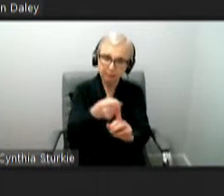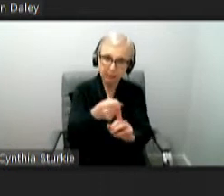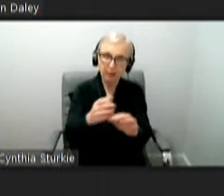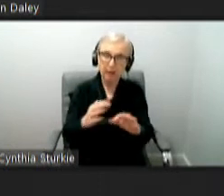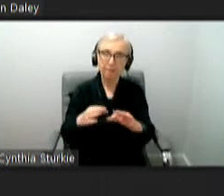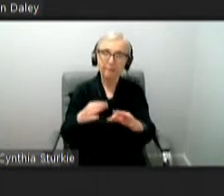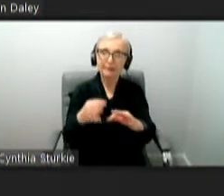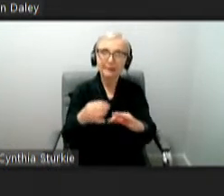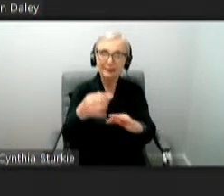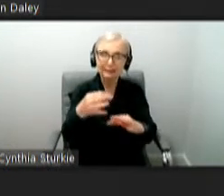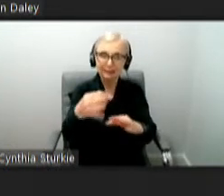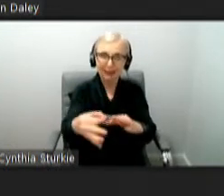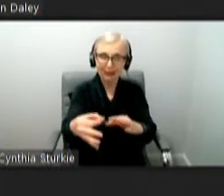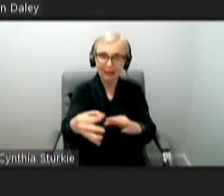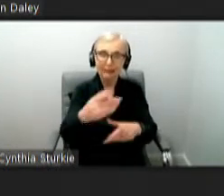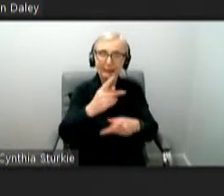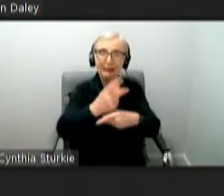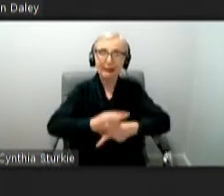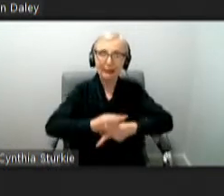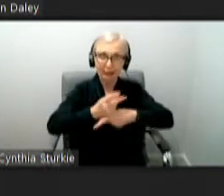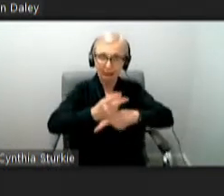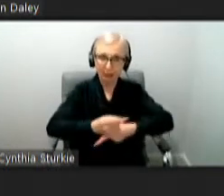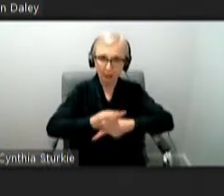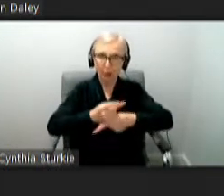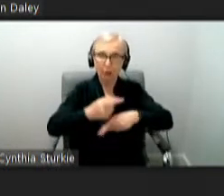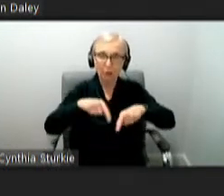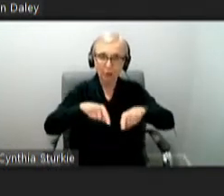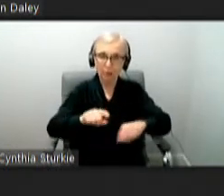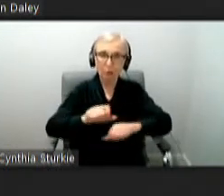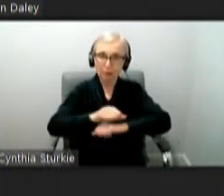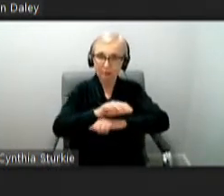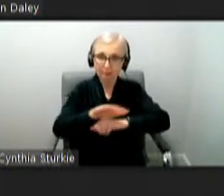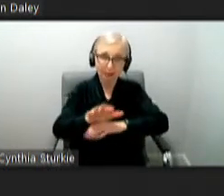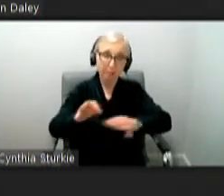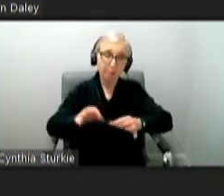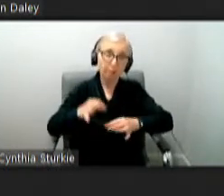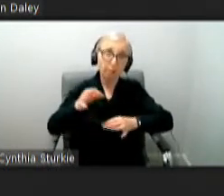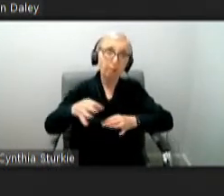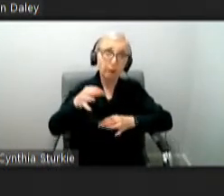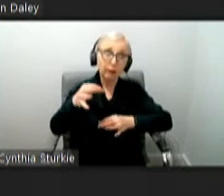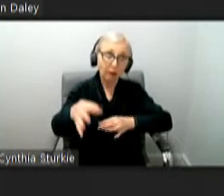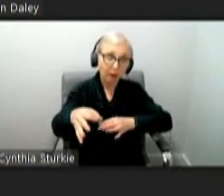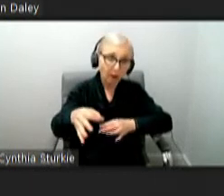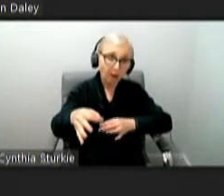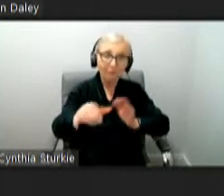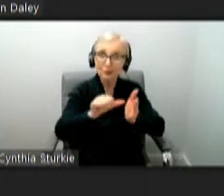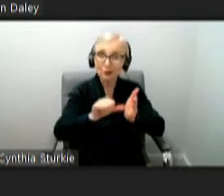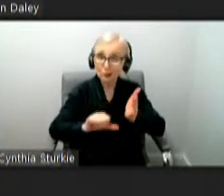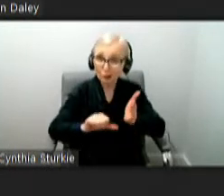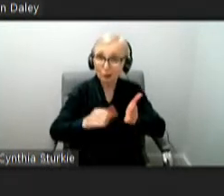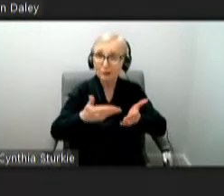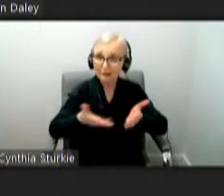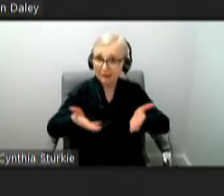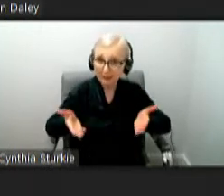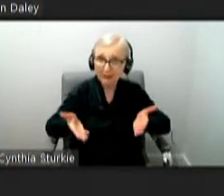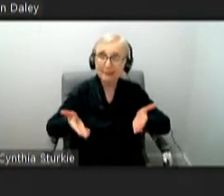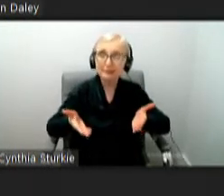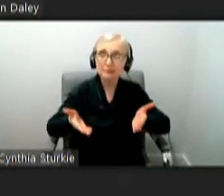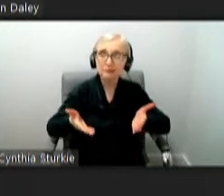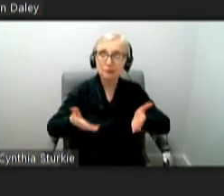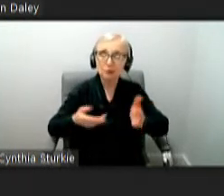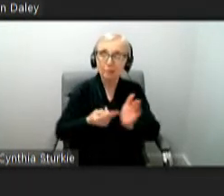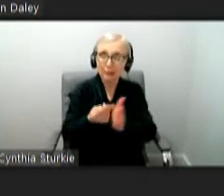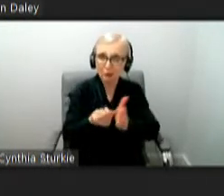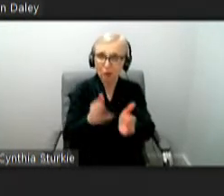care over the course of this pandemic, and hospitals have been delaying procedures to ensure that